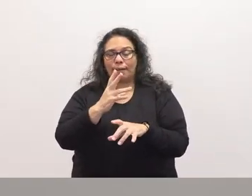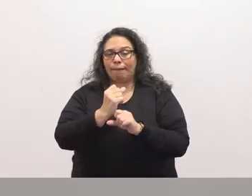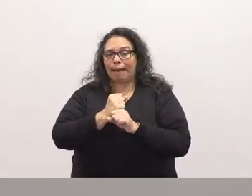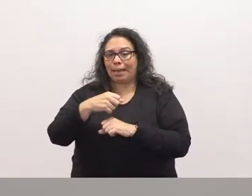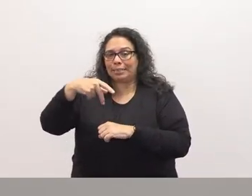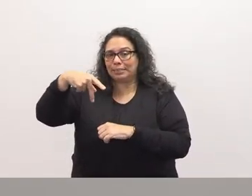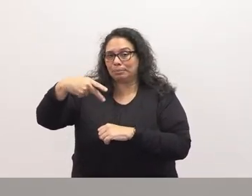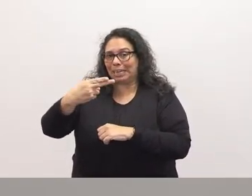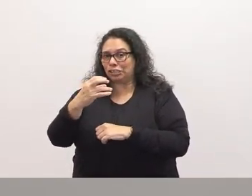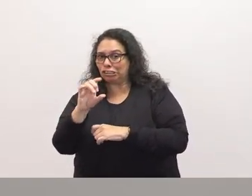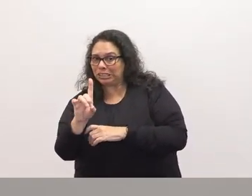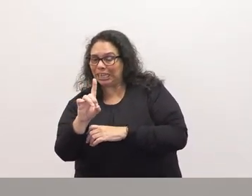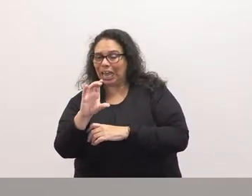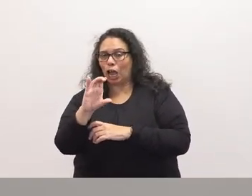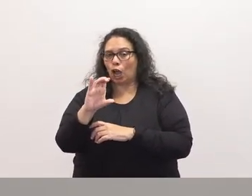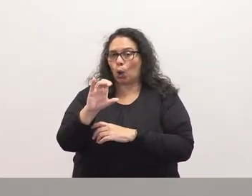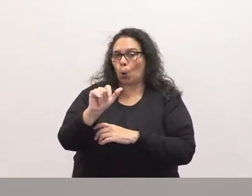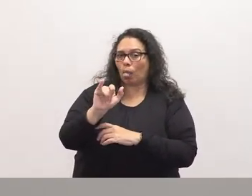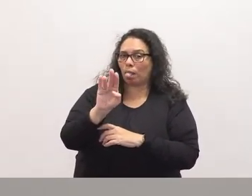Columbia and